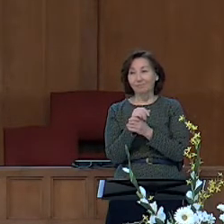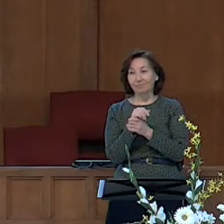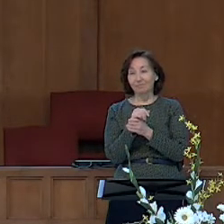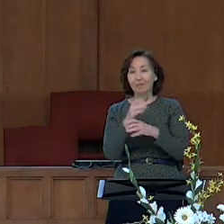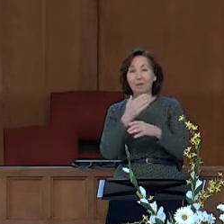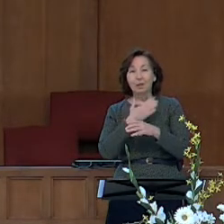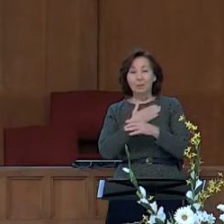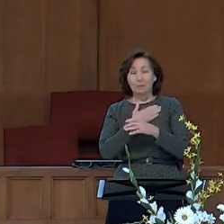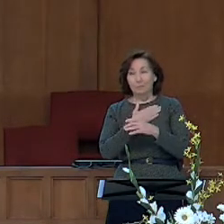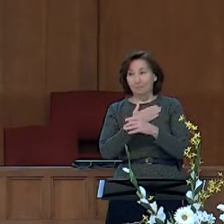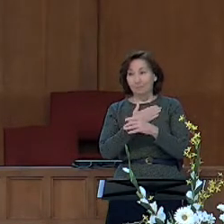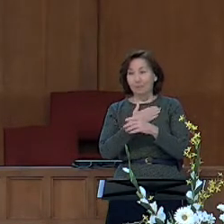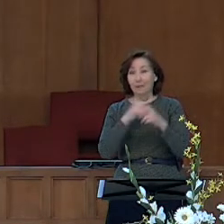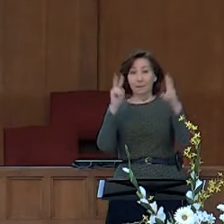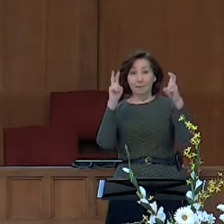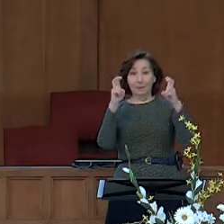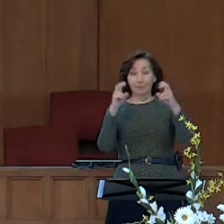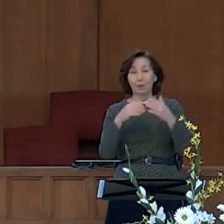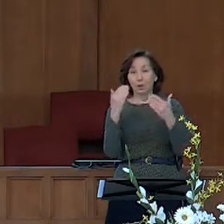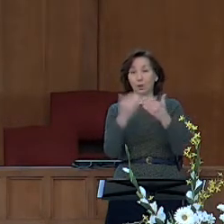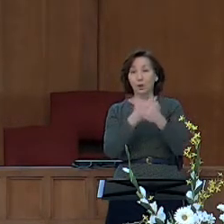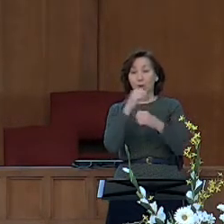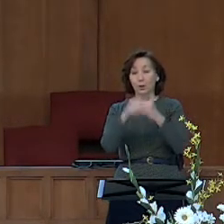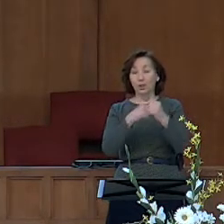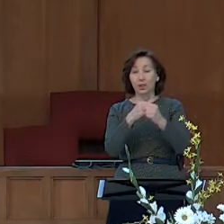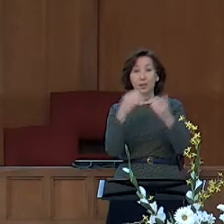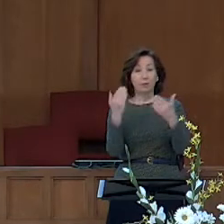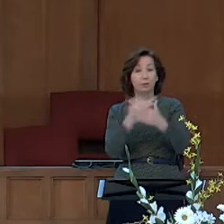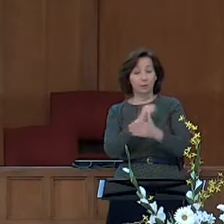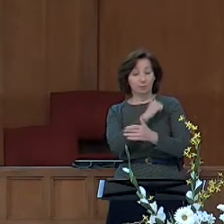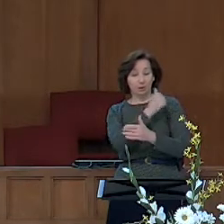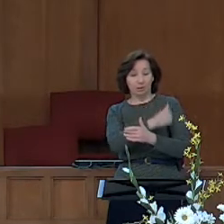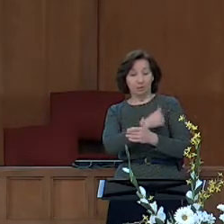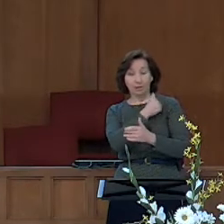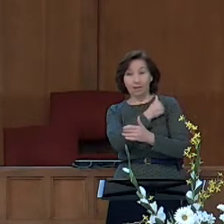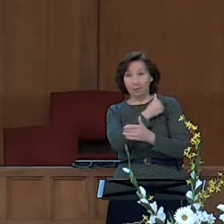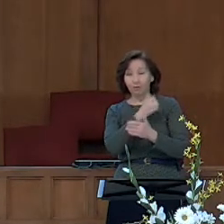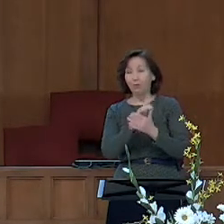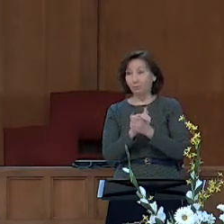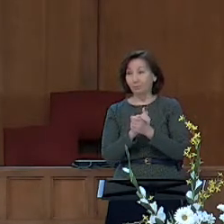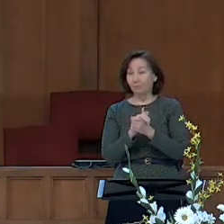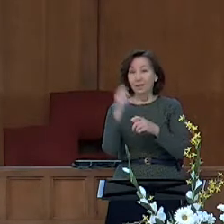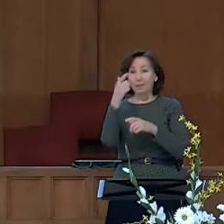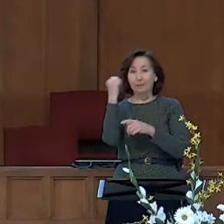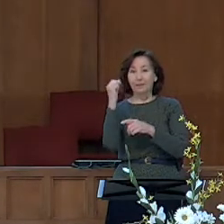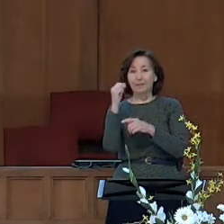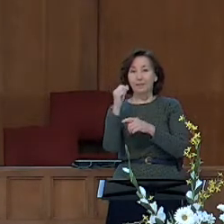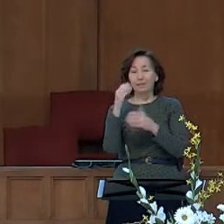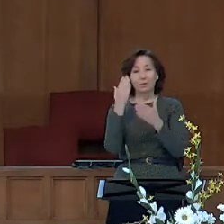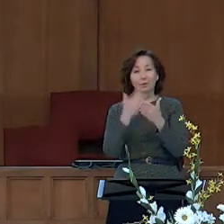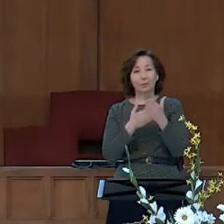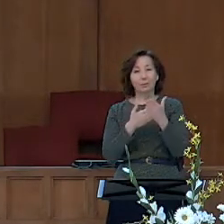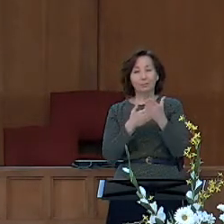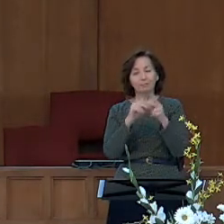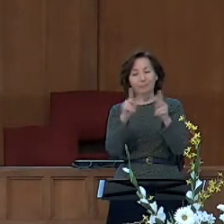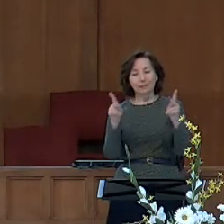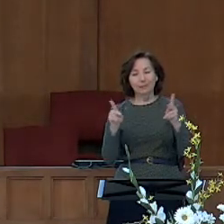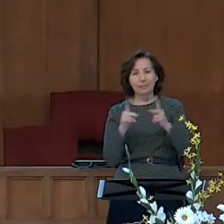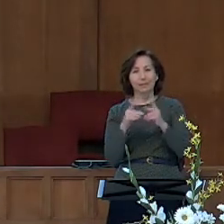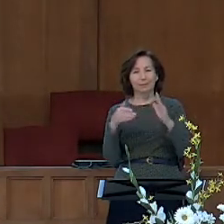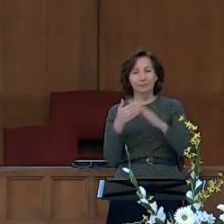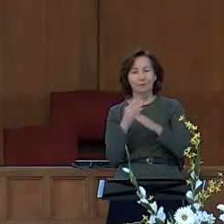My motto has been New Year, New Attitude. I always say that. New year, new attitude. Because somewhere down the year seemed like